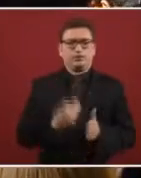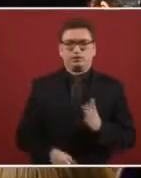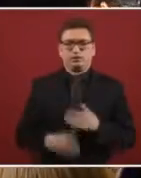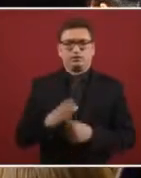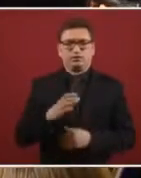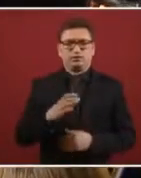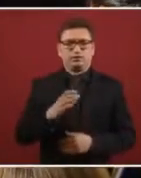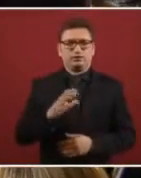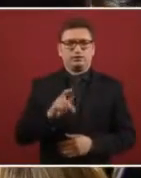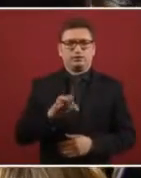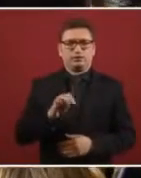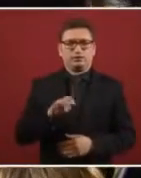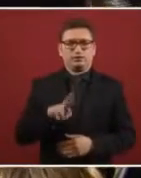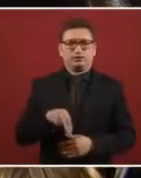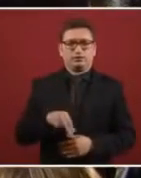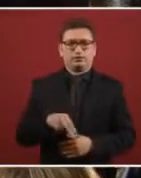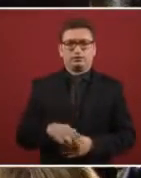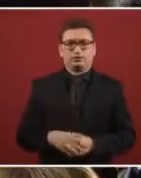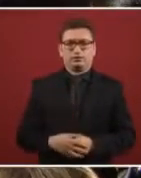We have Carly.